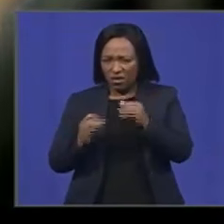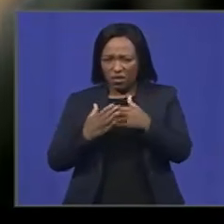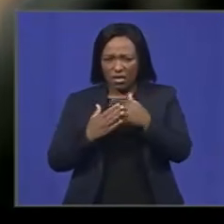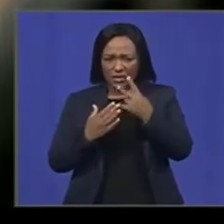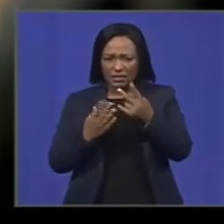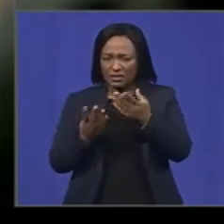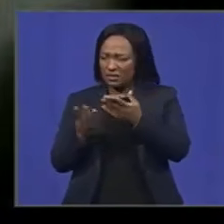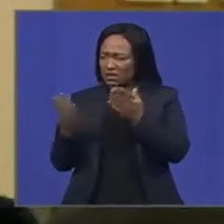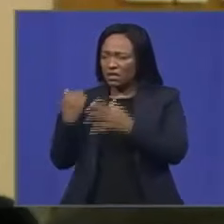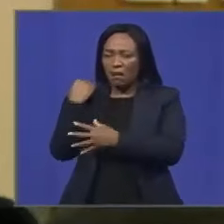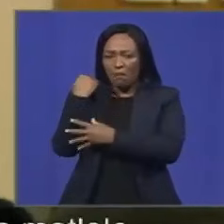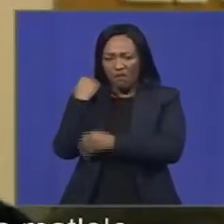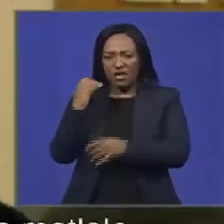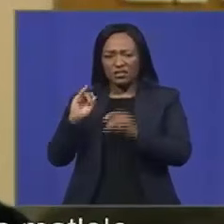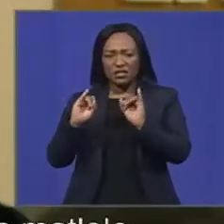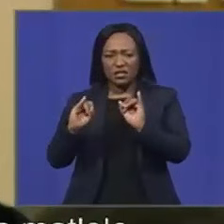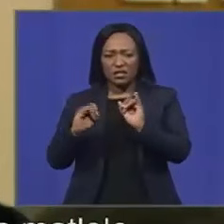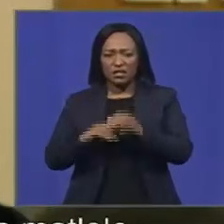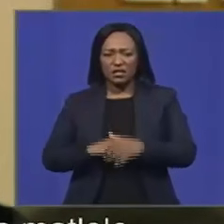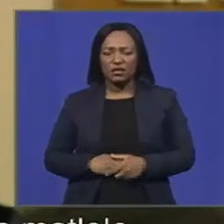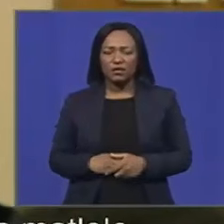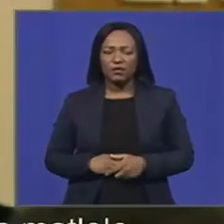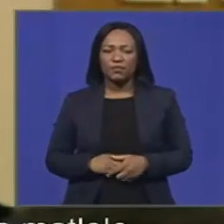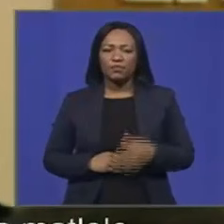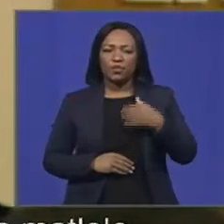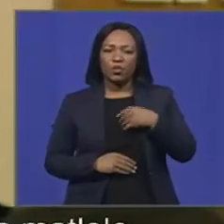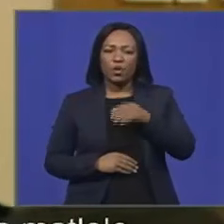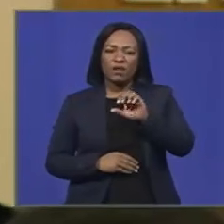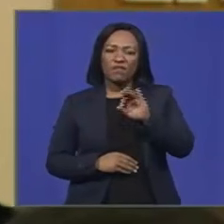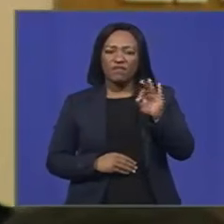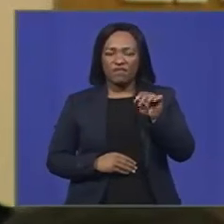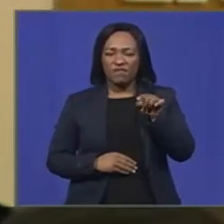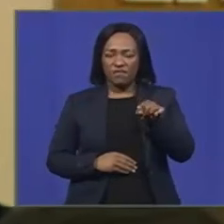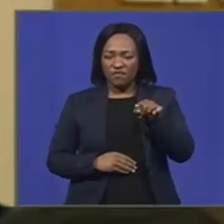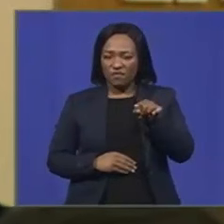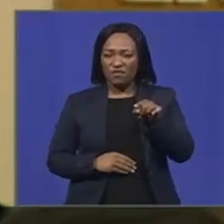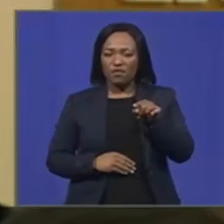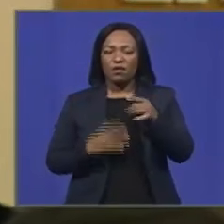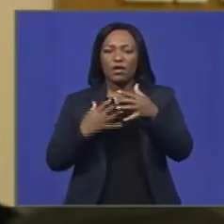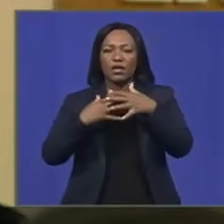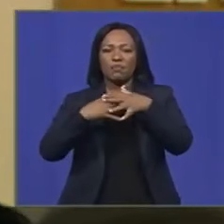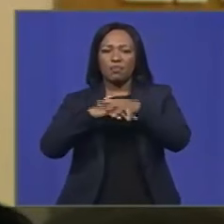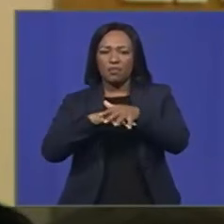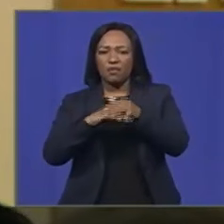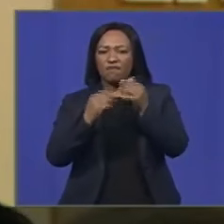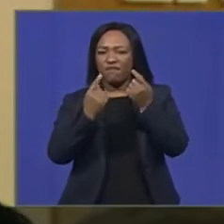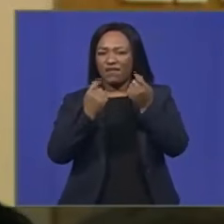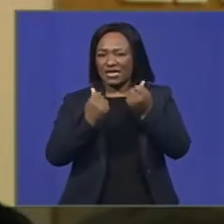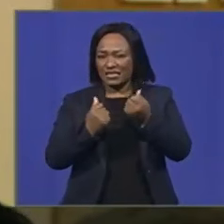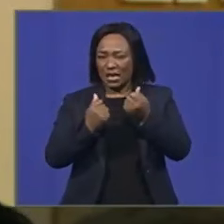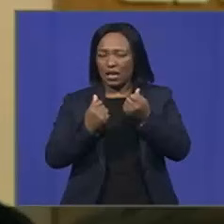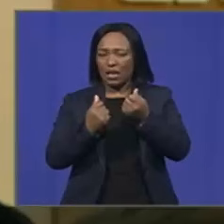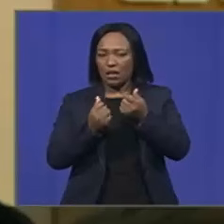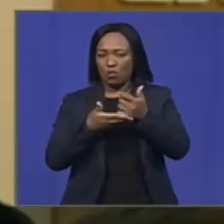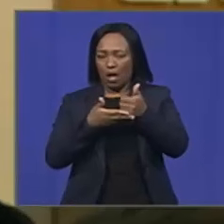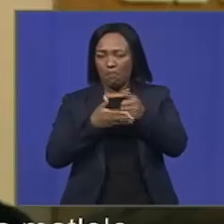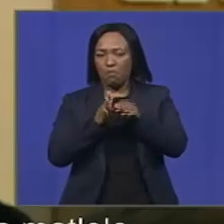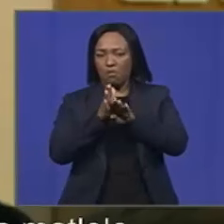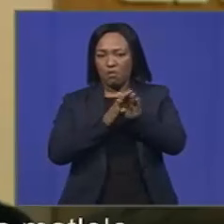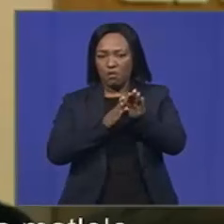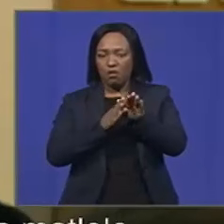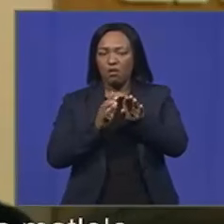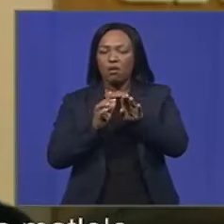the poverty here. We pledge that the EFF will support the implementation of financial recovery on condition